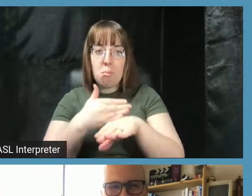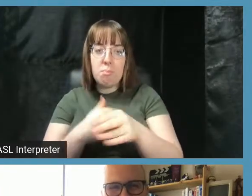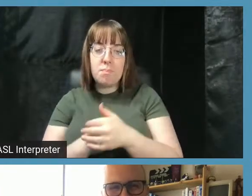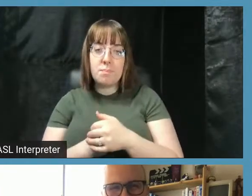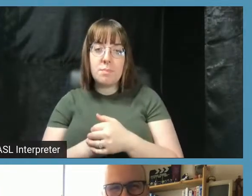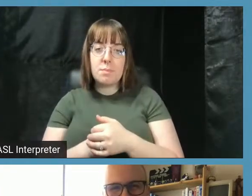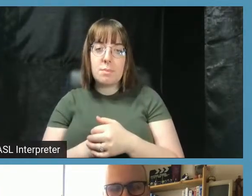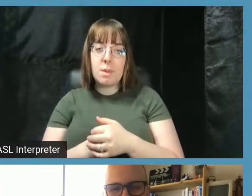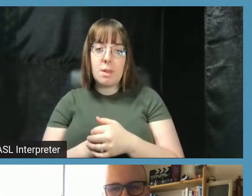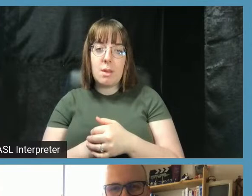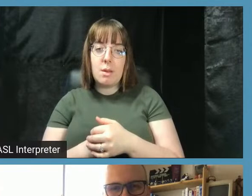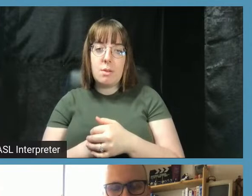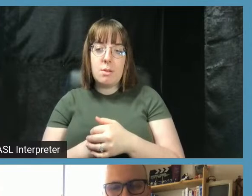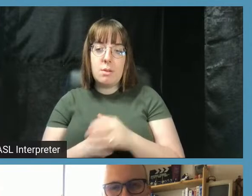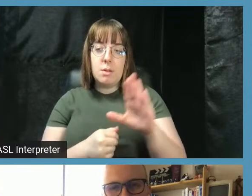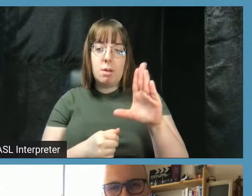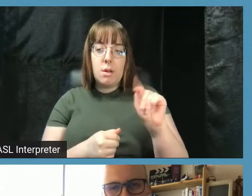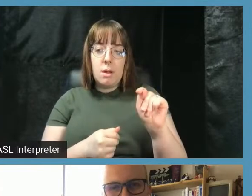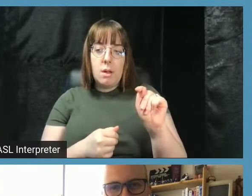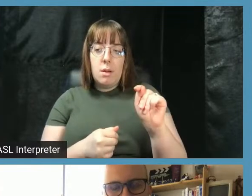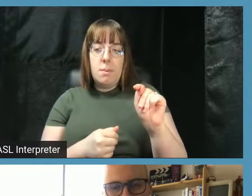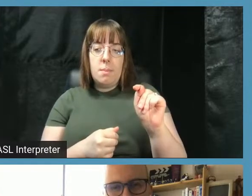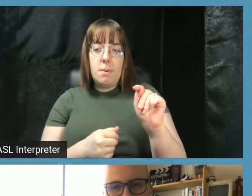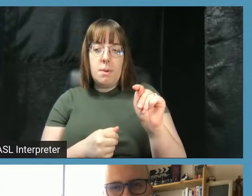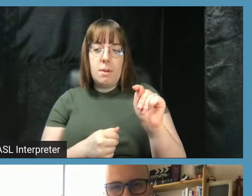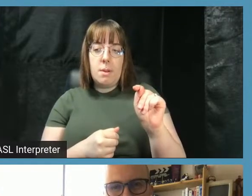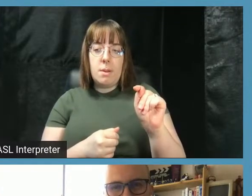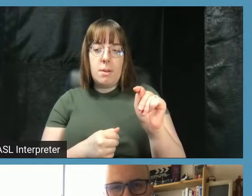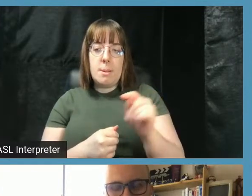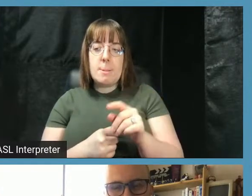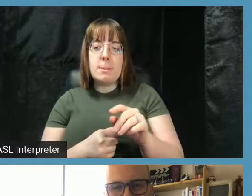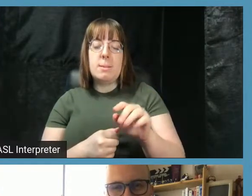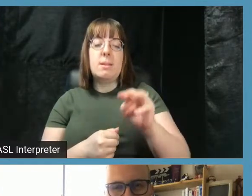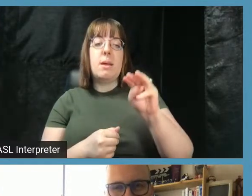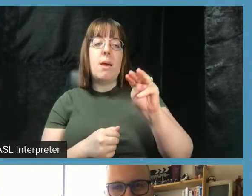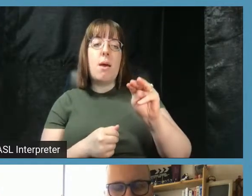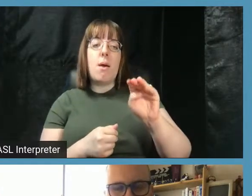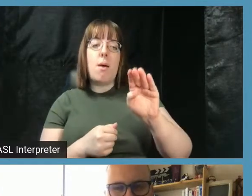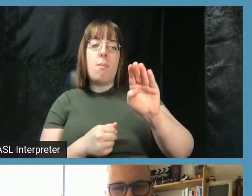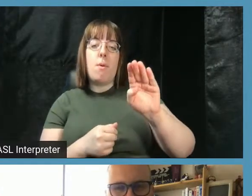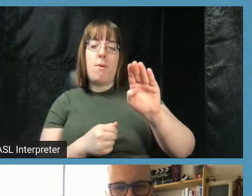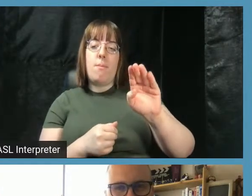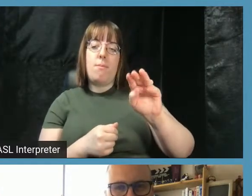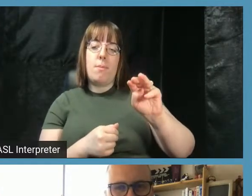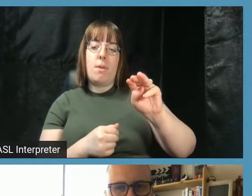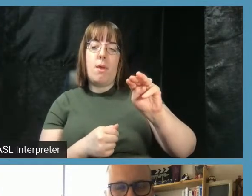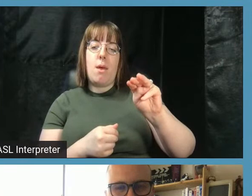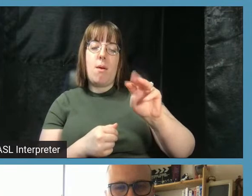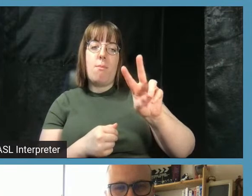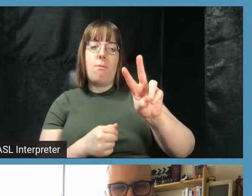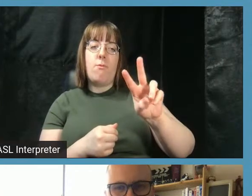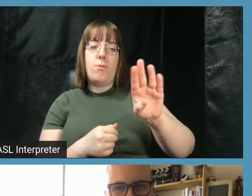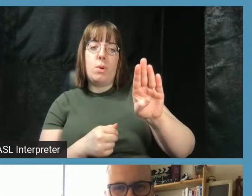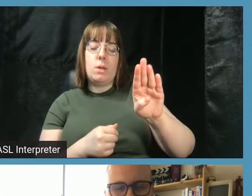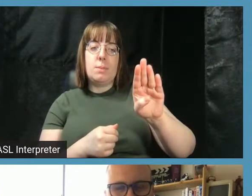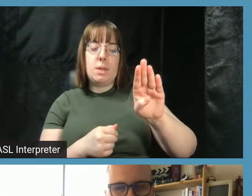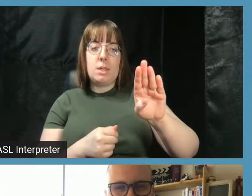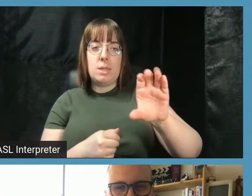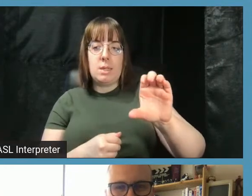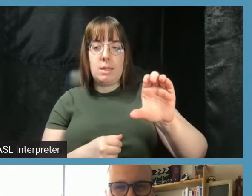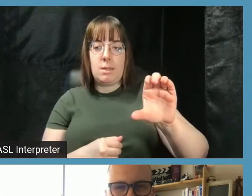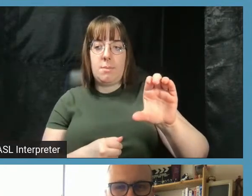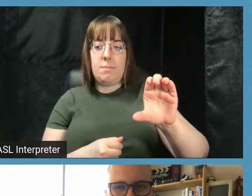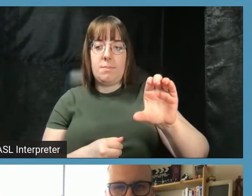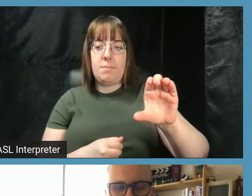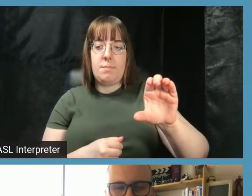it's a really good example of minimal effort for maximum accessibility. It's a WordPress theme. We picked an accessible